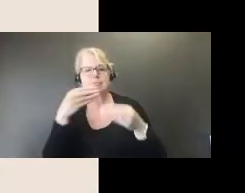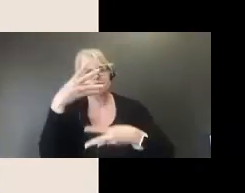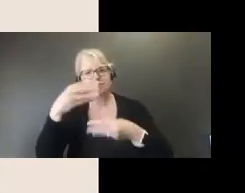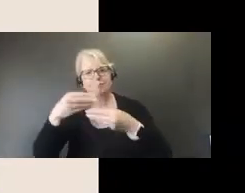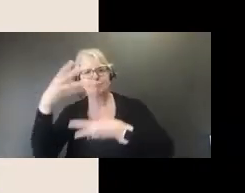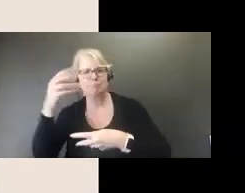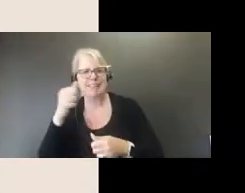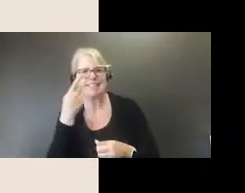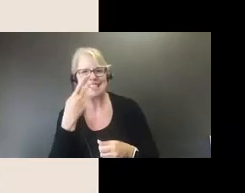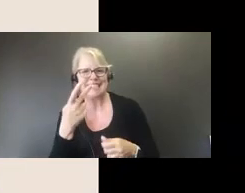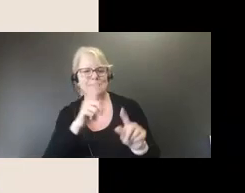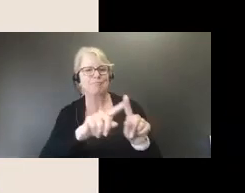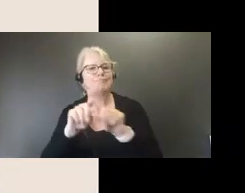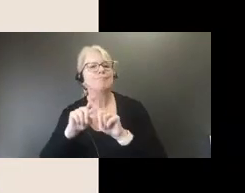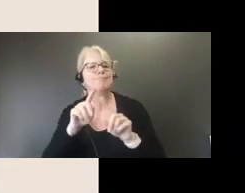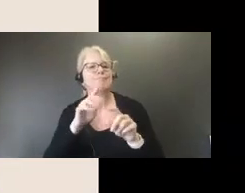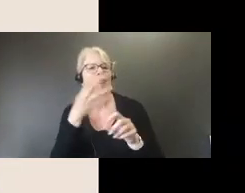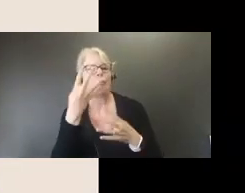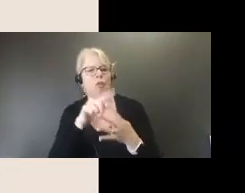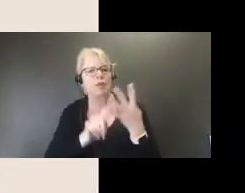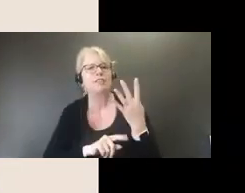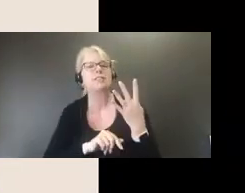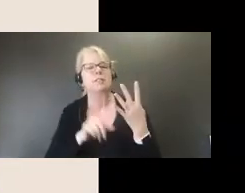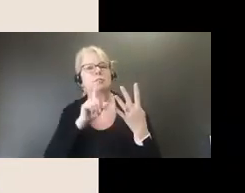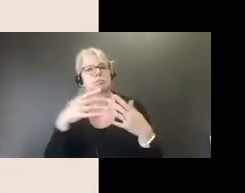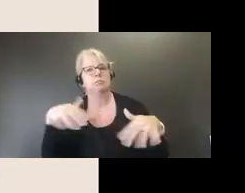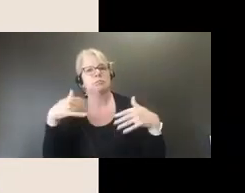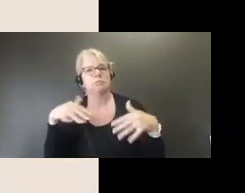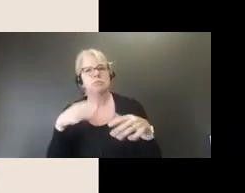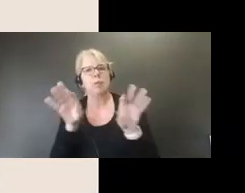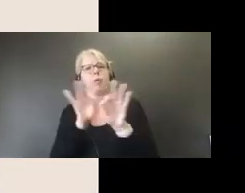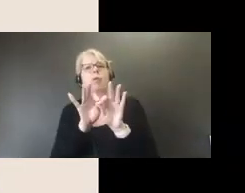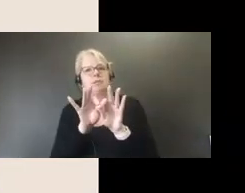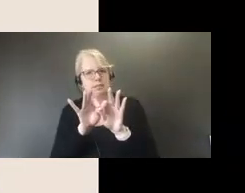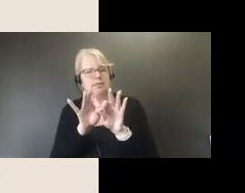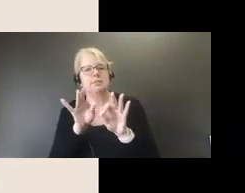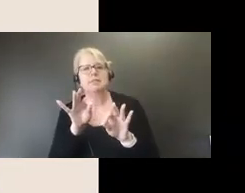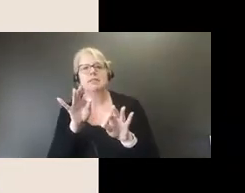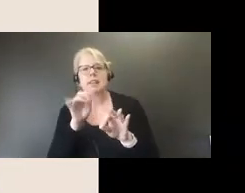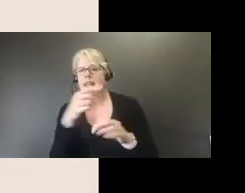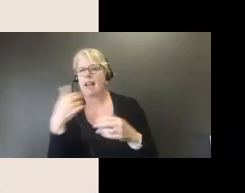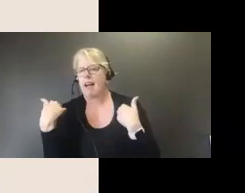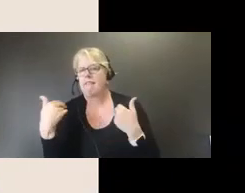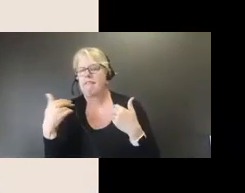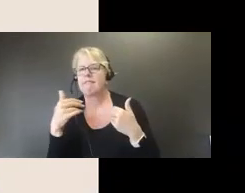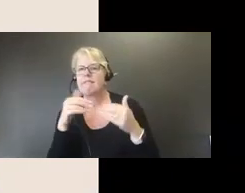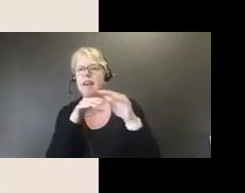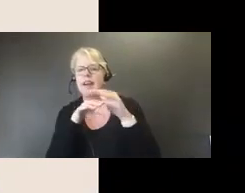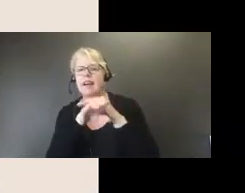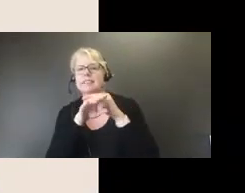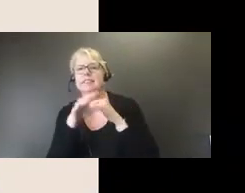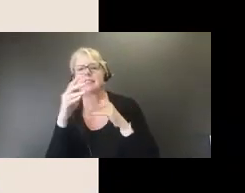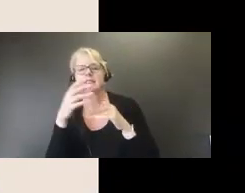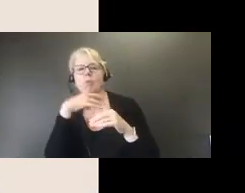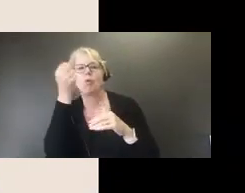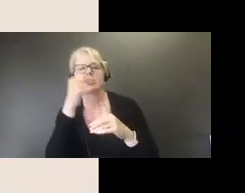across the four regions. Very important because they had the access to the older adults or new people on